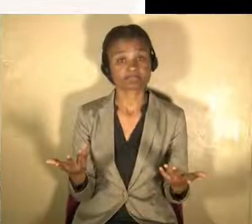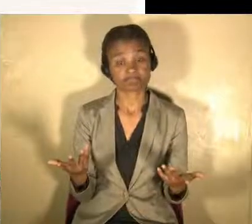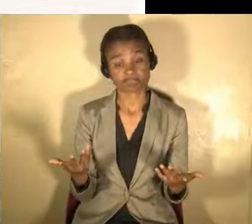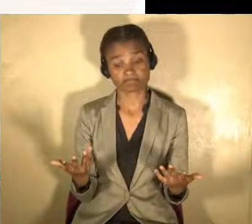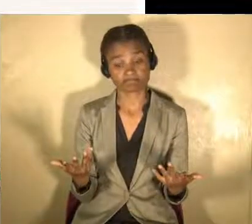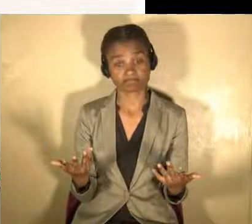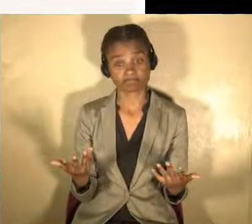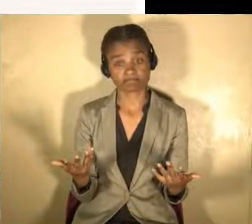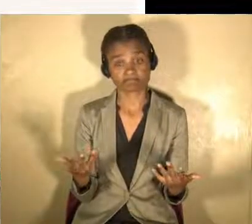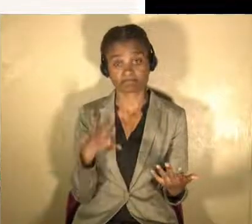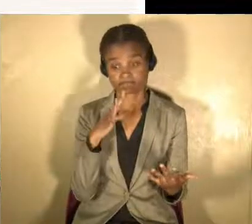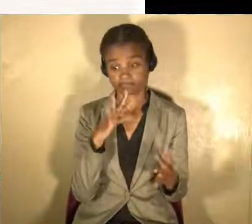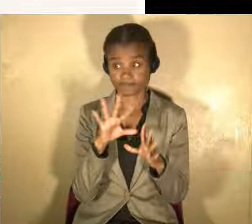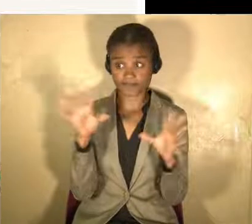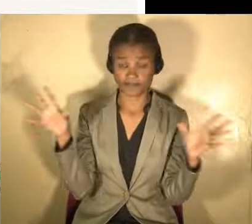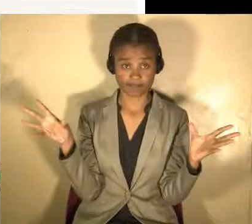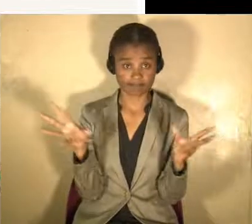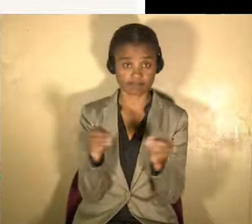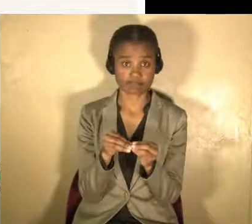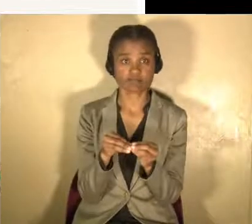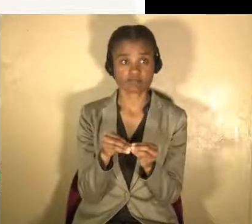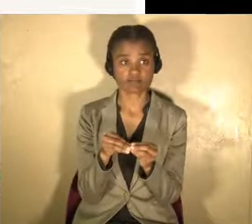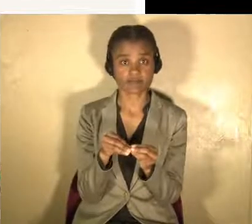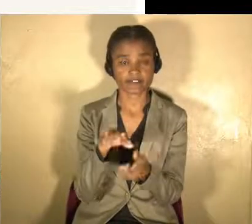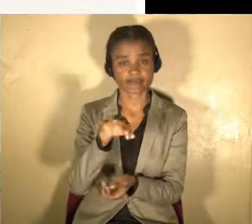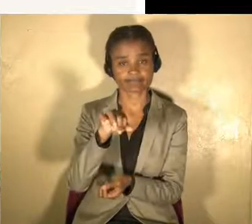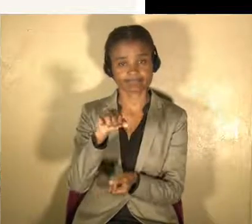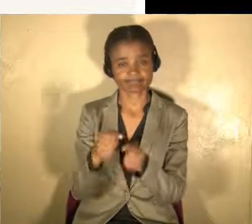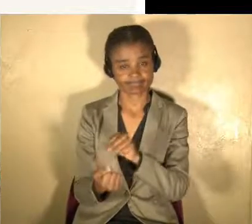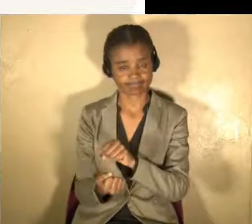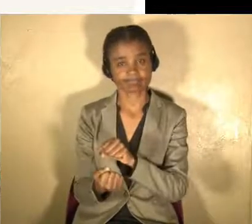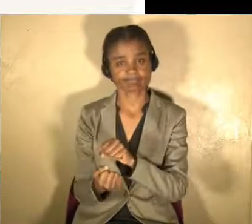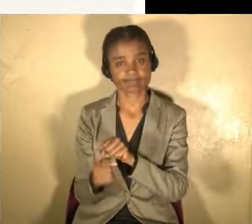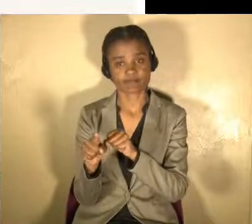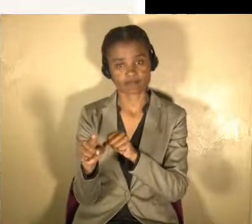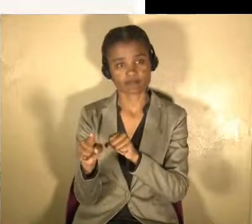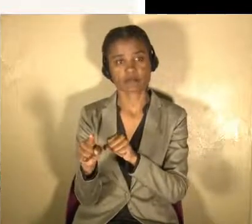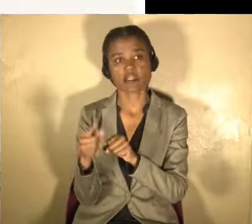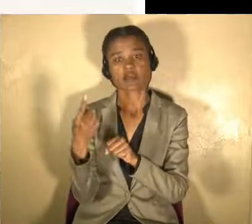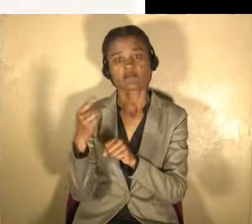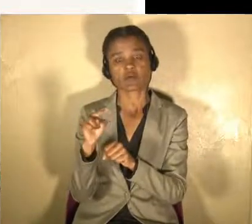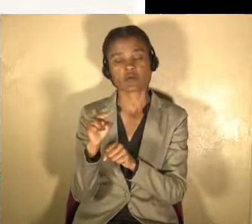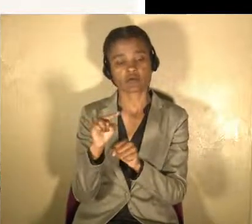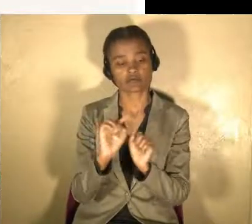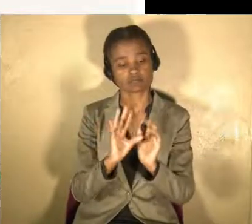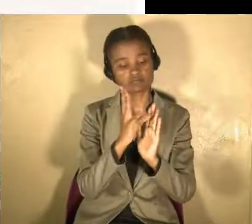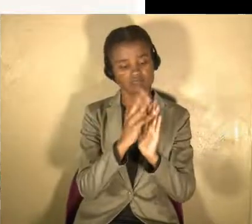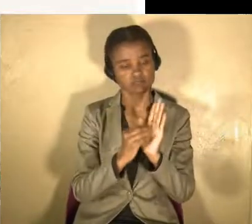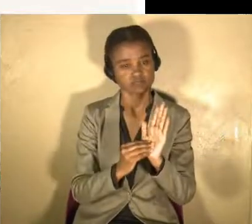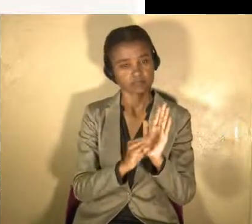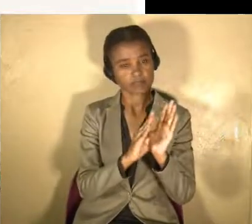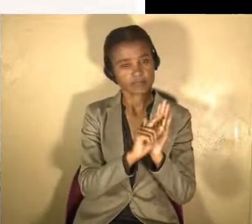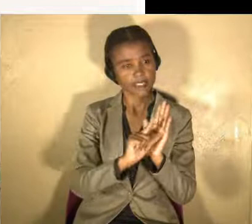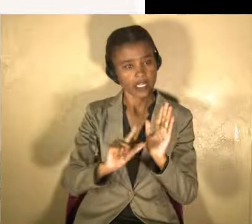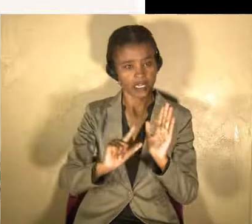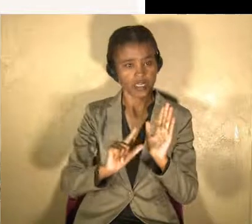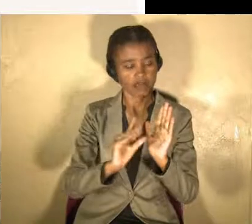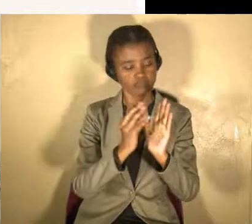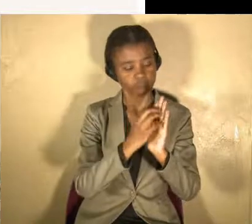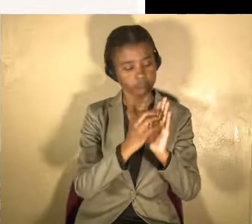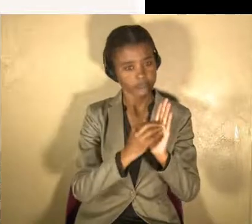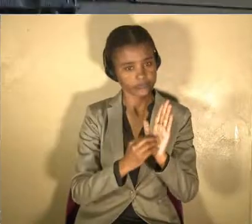end my presentation on the overview in terms of the clauses that are contained in this